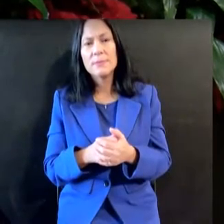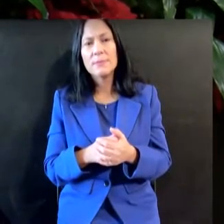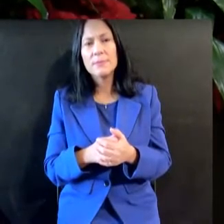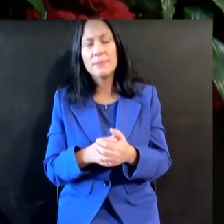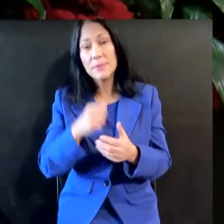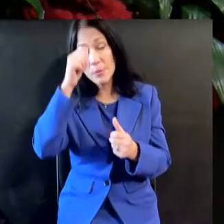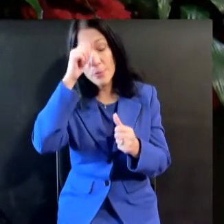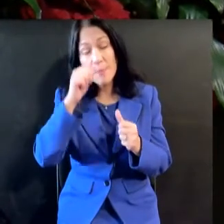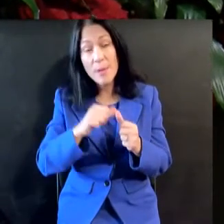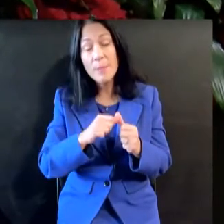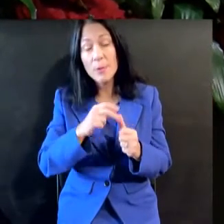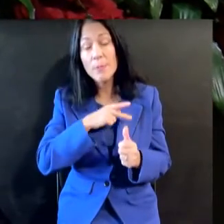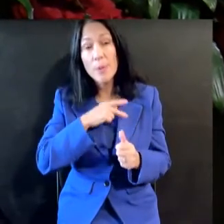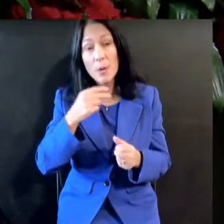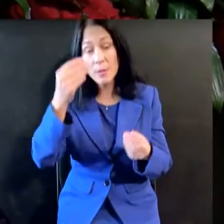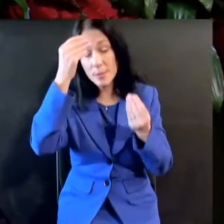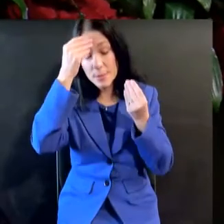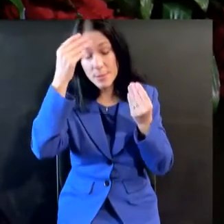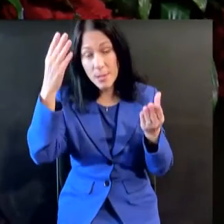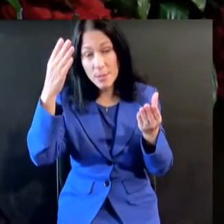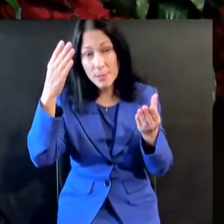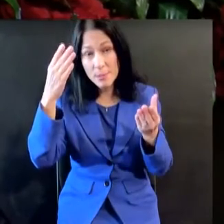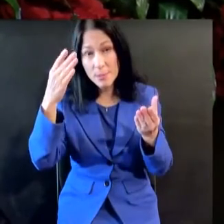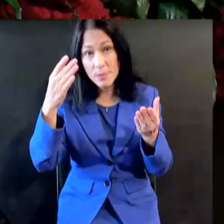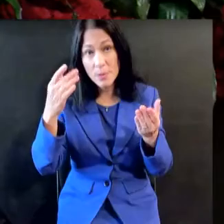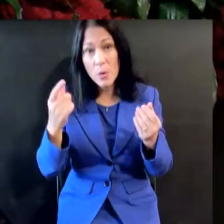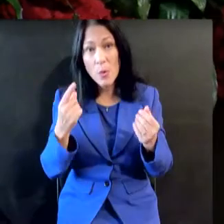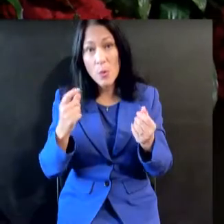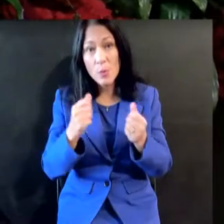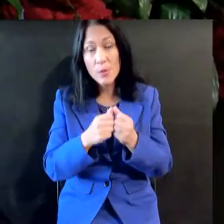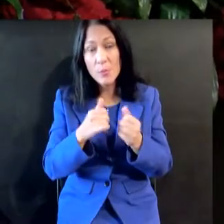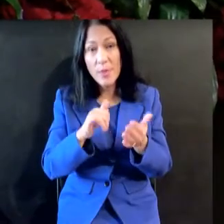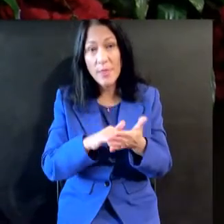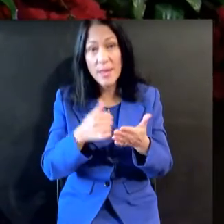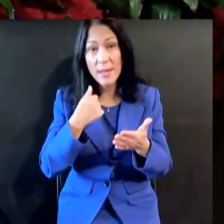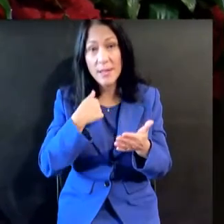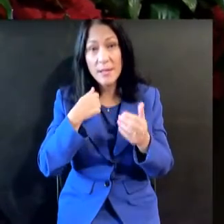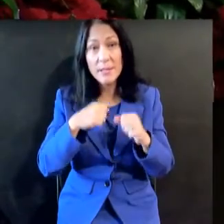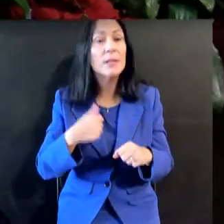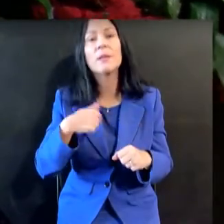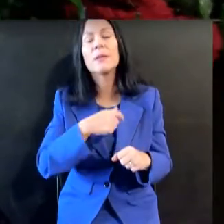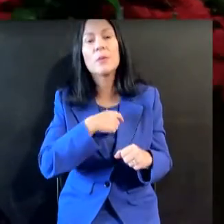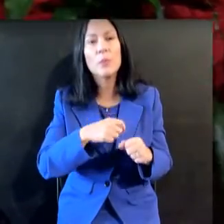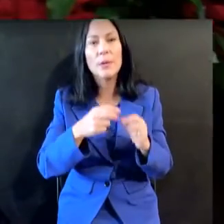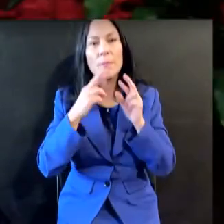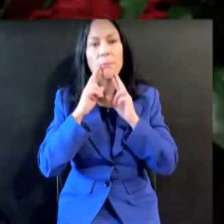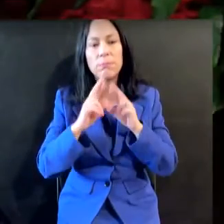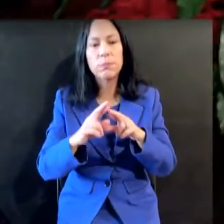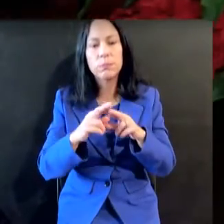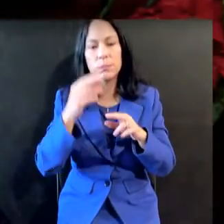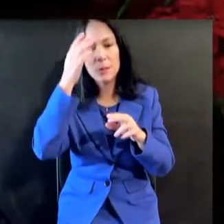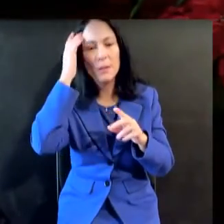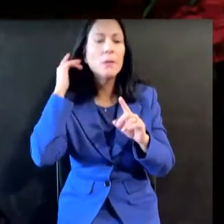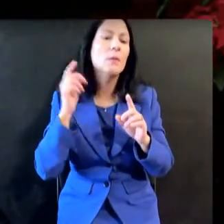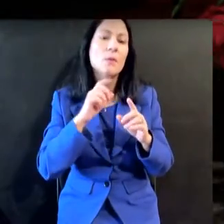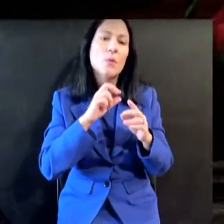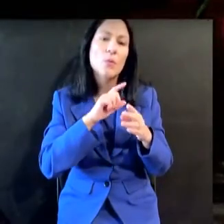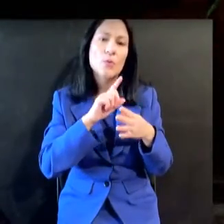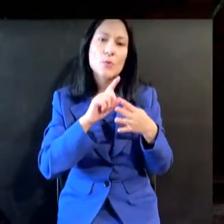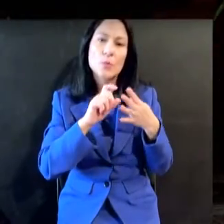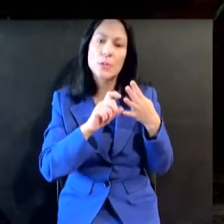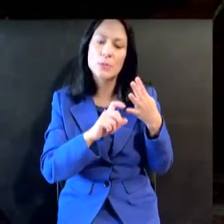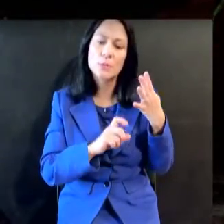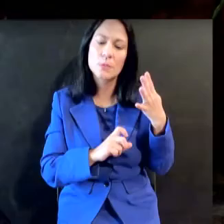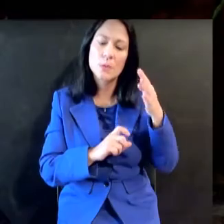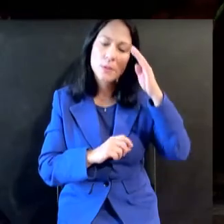Remember what Paul says. Only with that can we answer these questions in the affirmative. What Paul said to the early church in Philippi, is there any